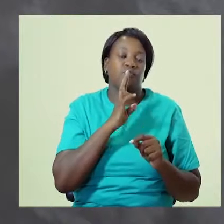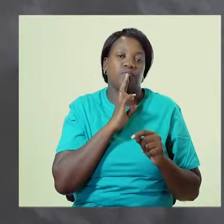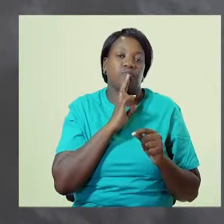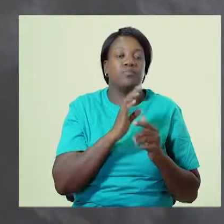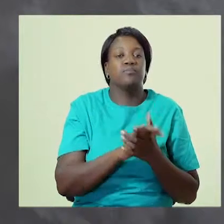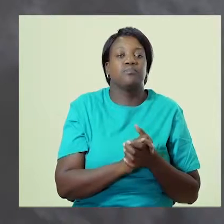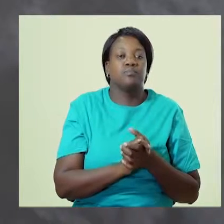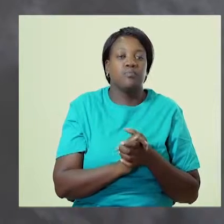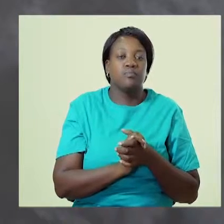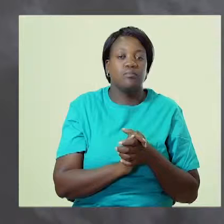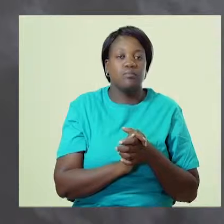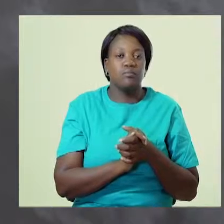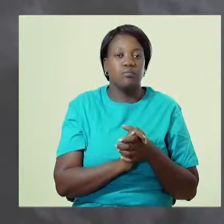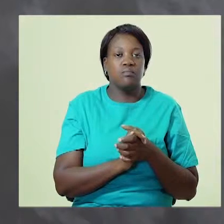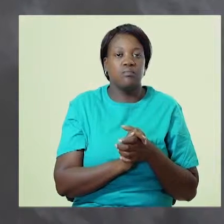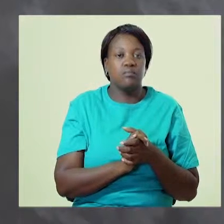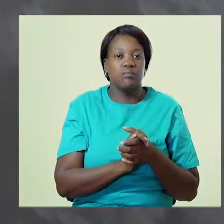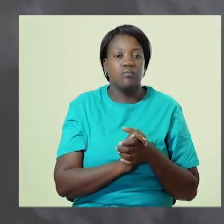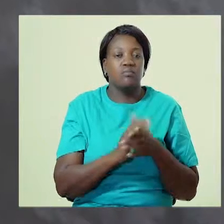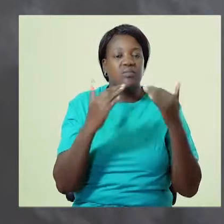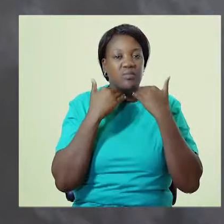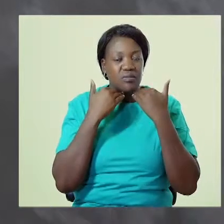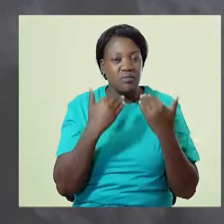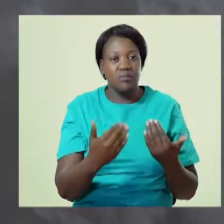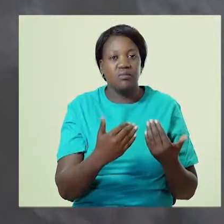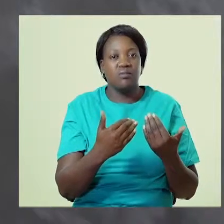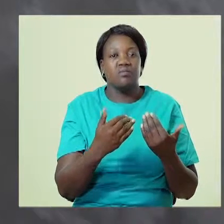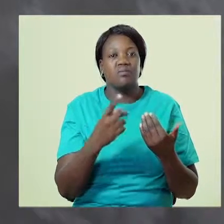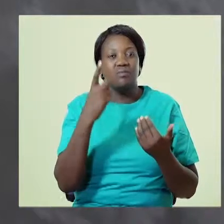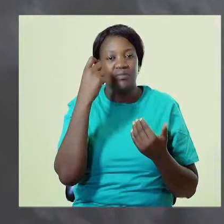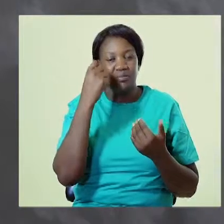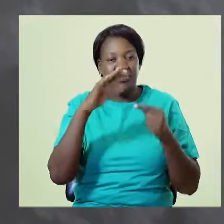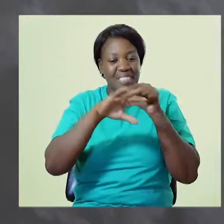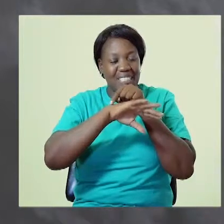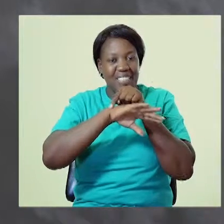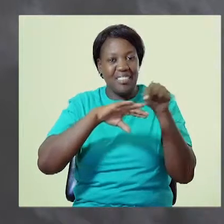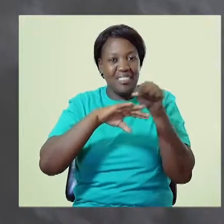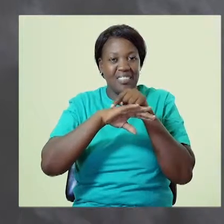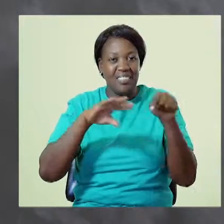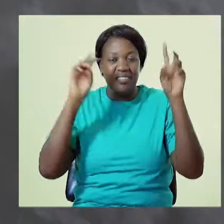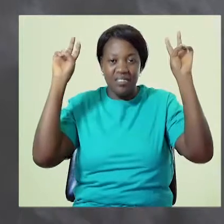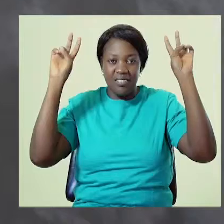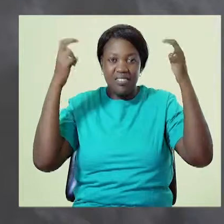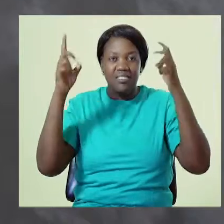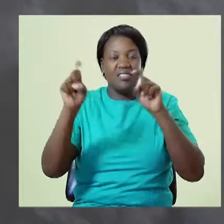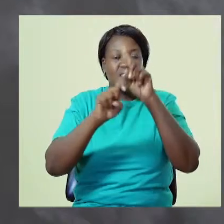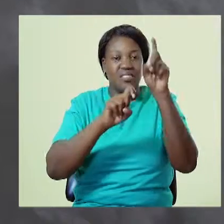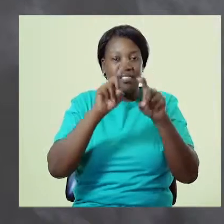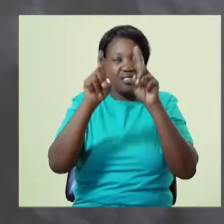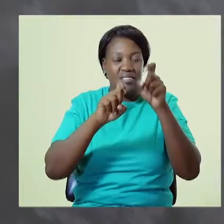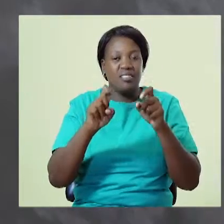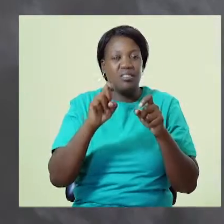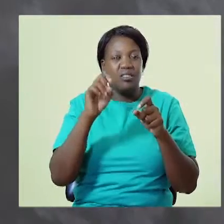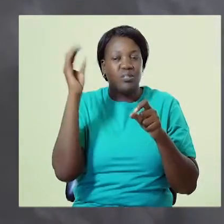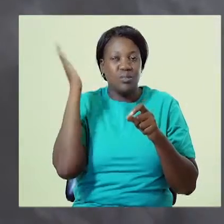listening. In this part, it is important that you underline keywords in the question to identify the